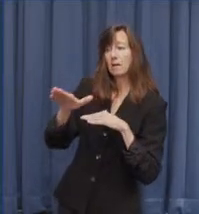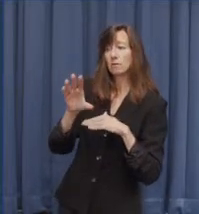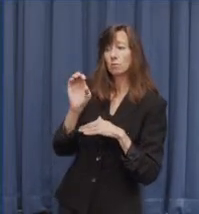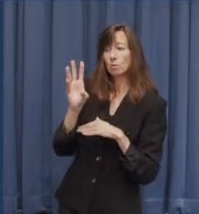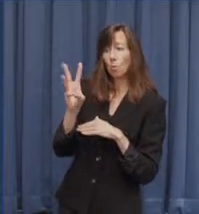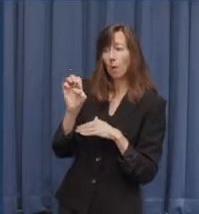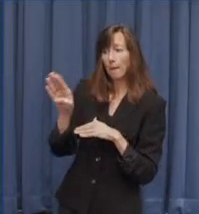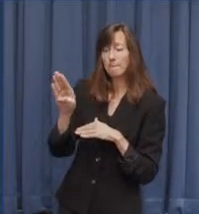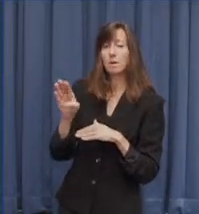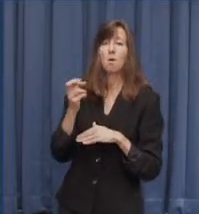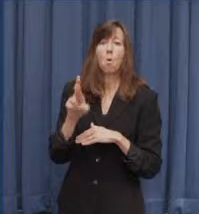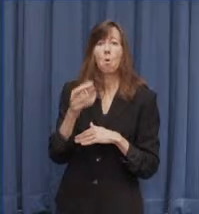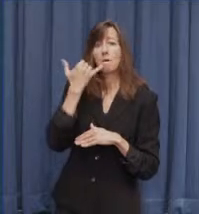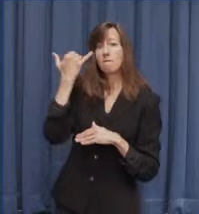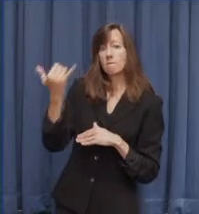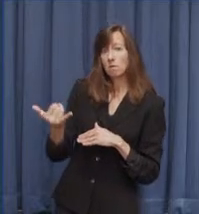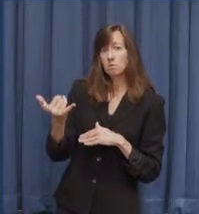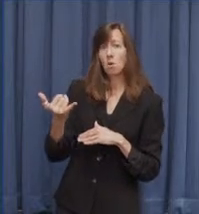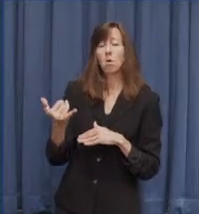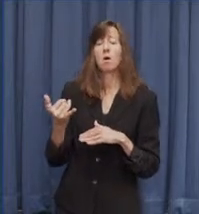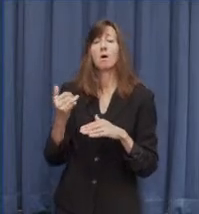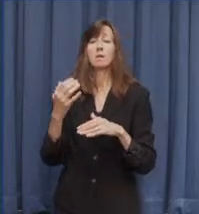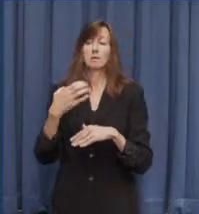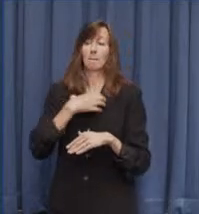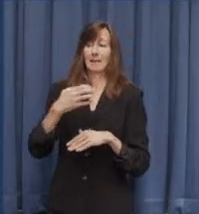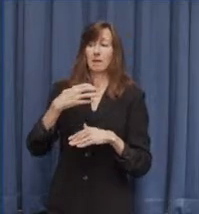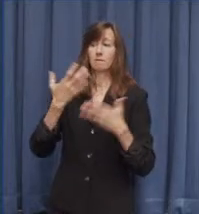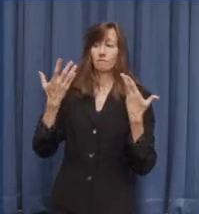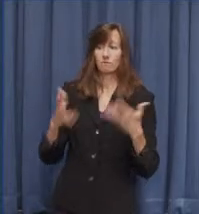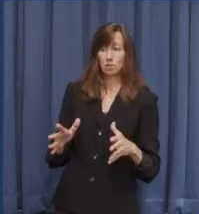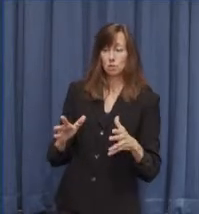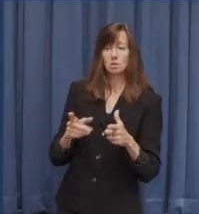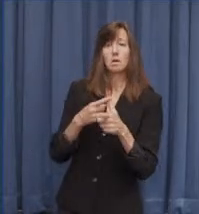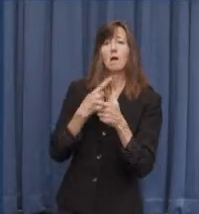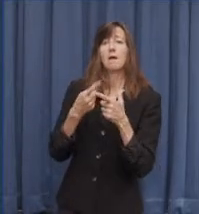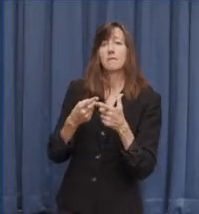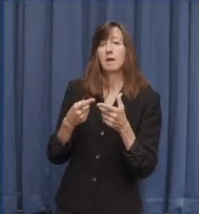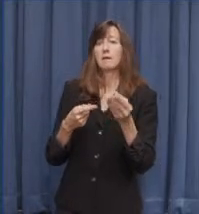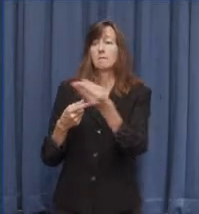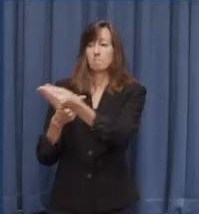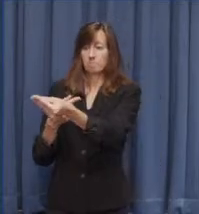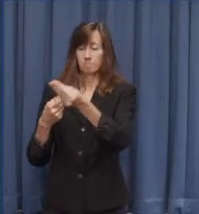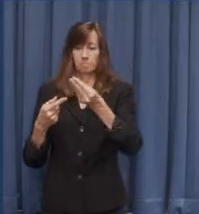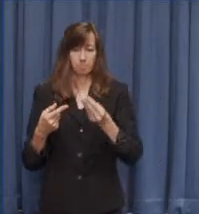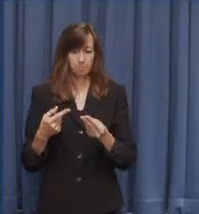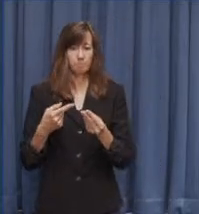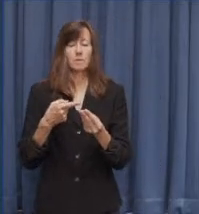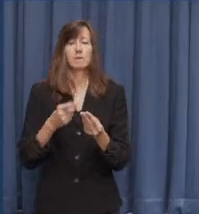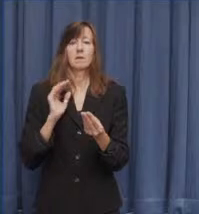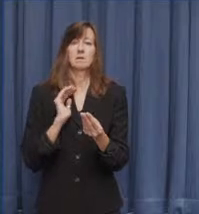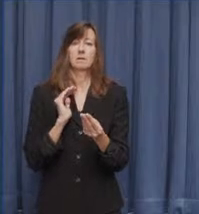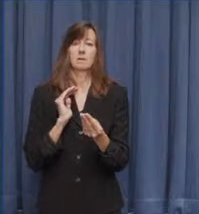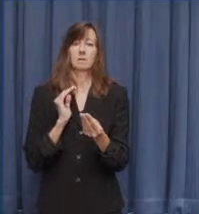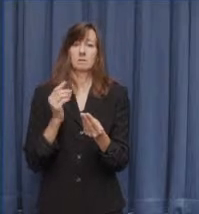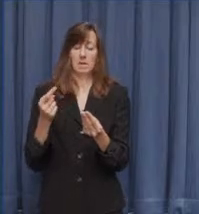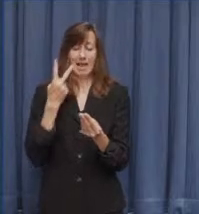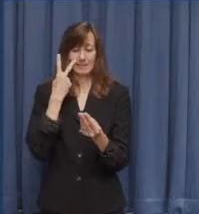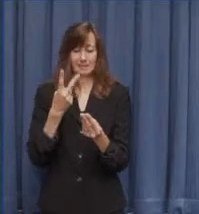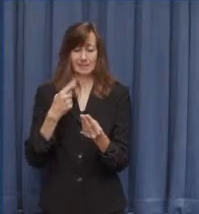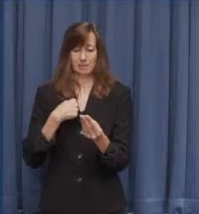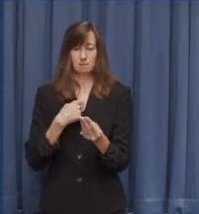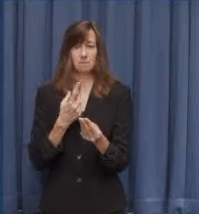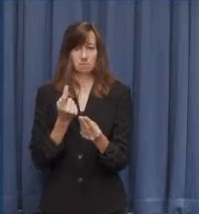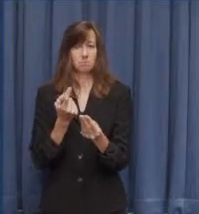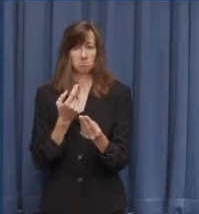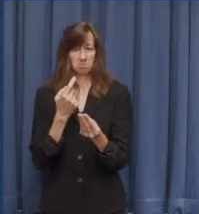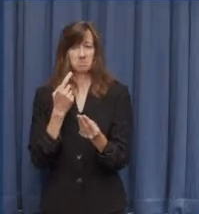our local enforcement team, which includes folks from our health department, from my office, from the sheriff's office, who has been doing a tremendous